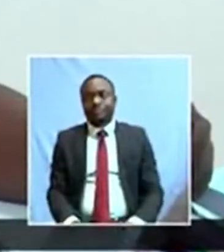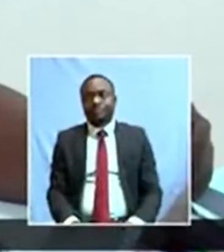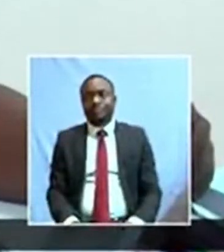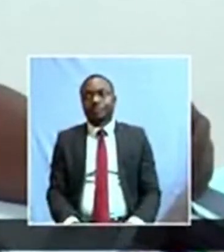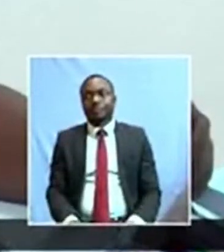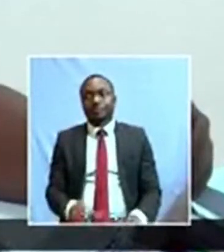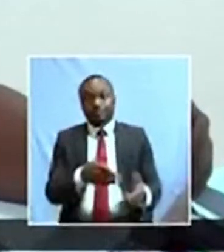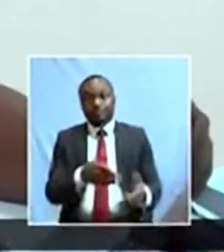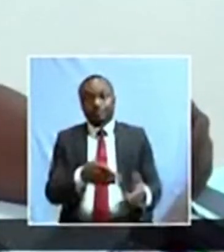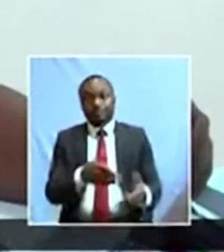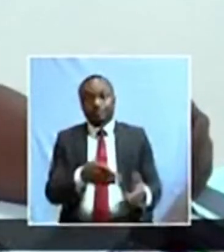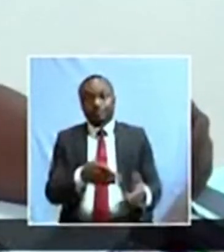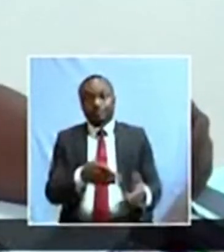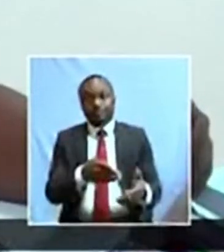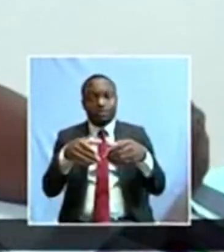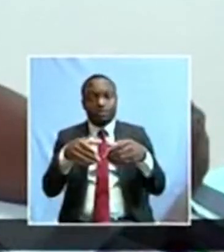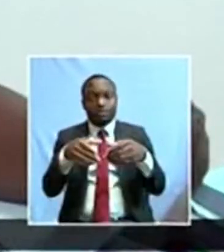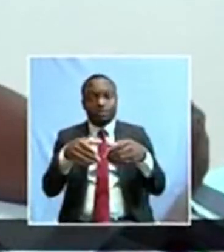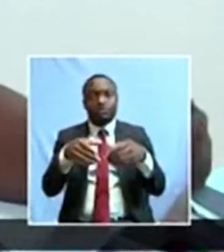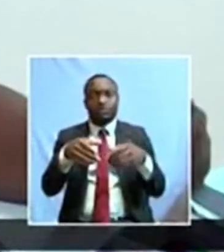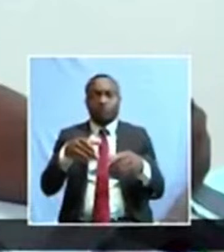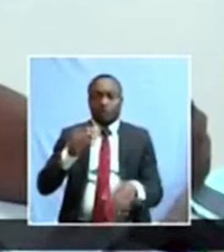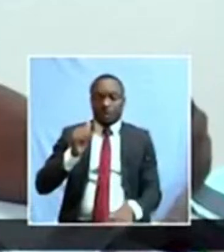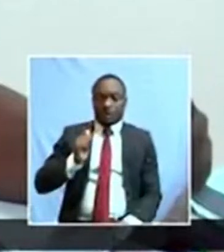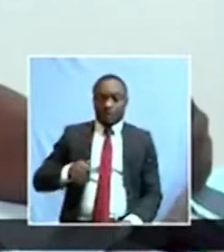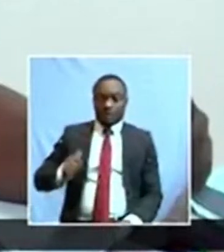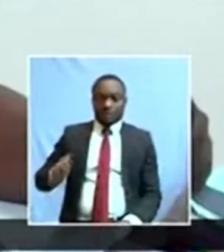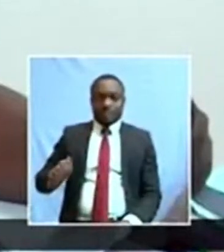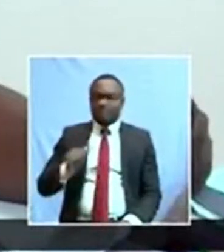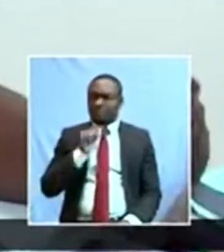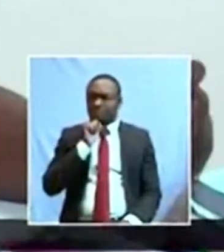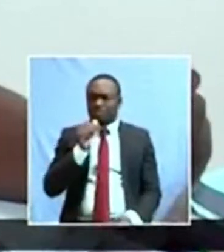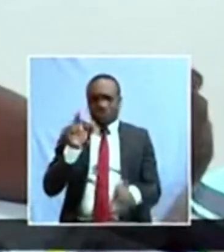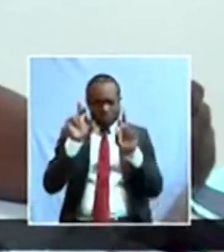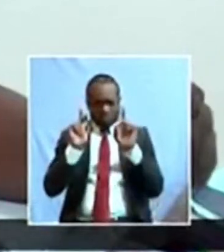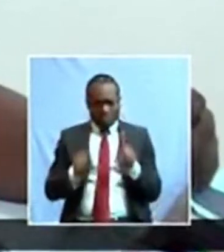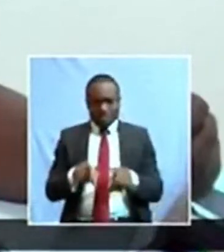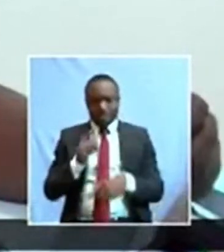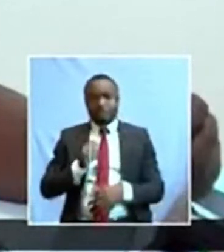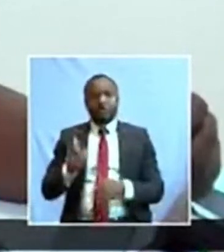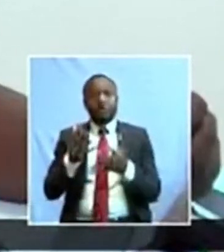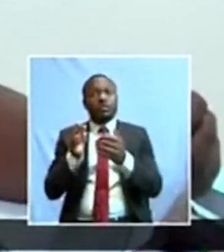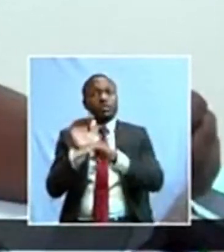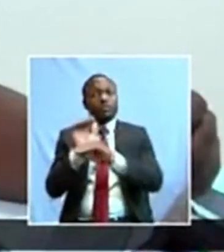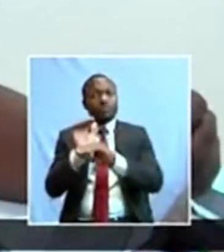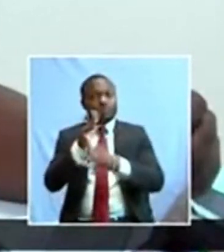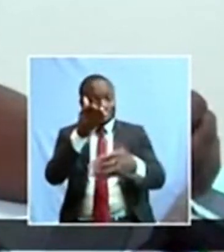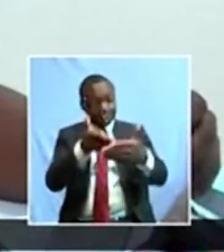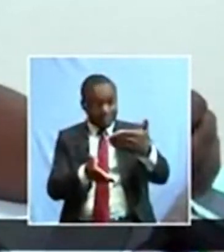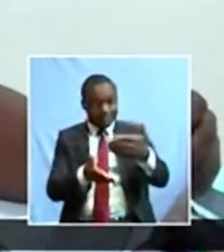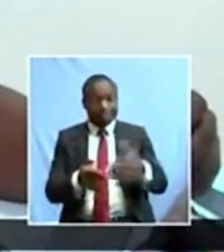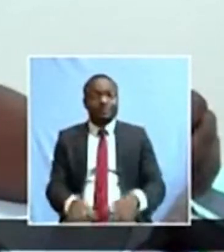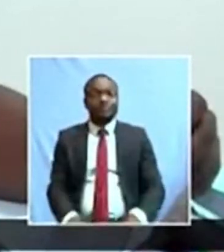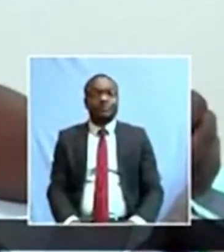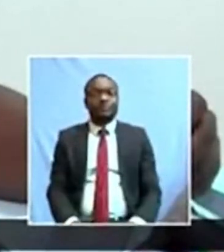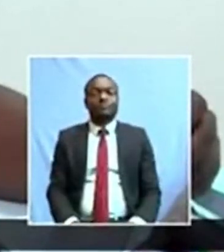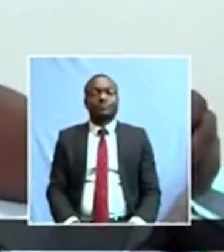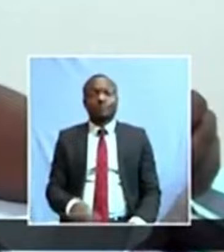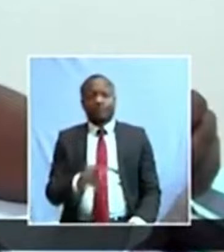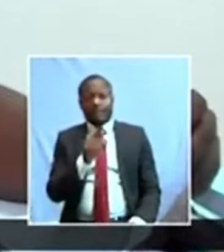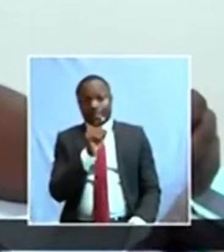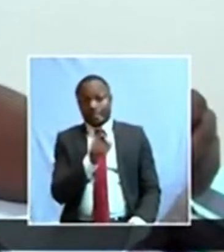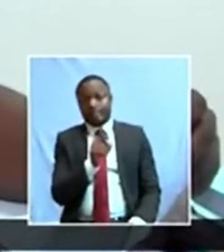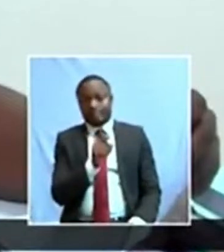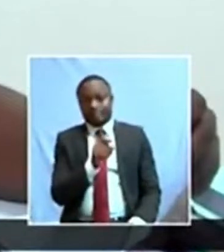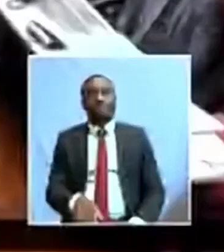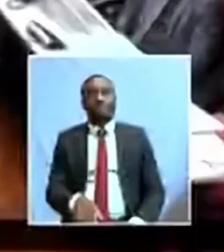And these are council assets, not personal assets. Would you want to comment on this? Yeah, so that is